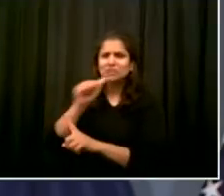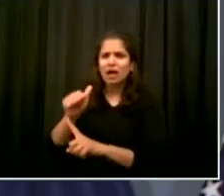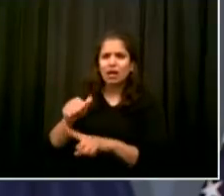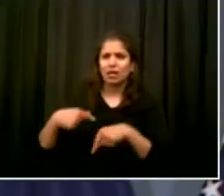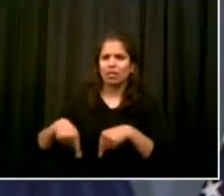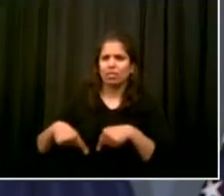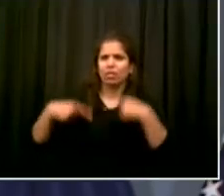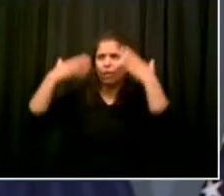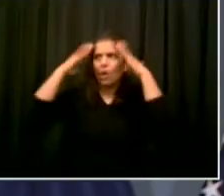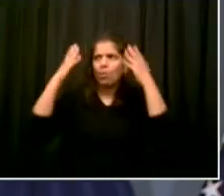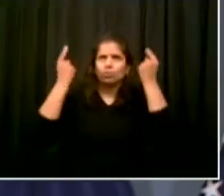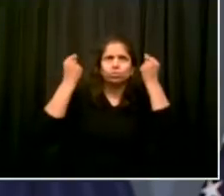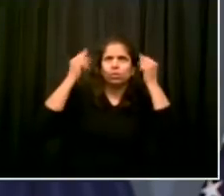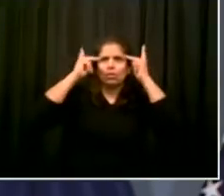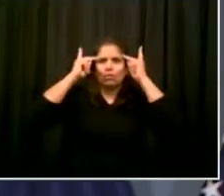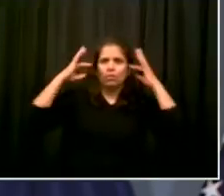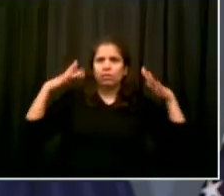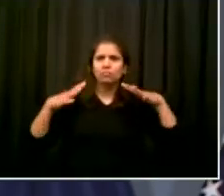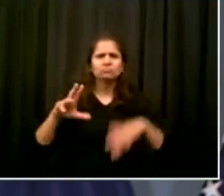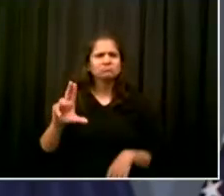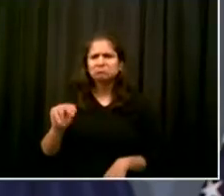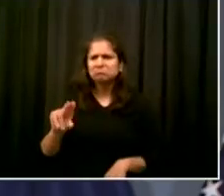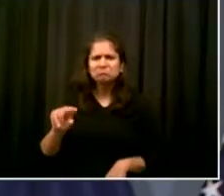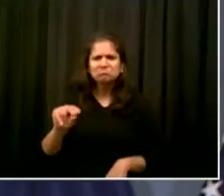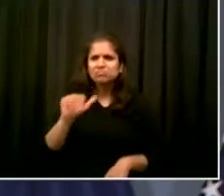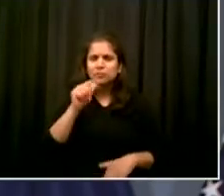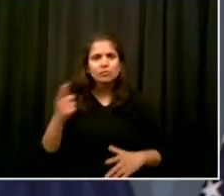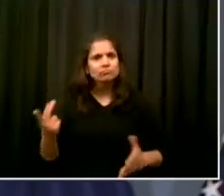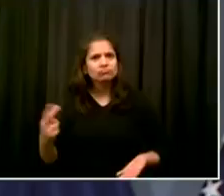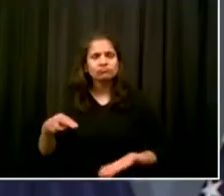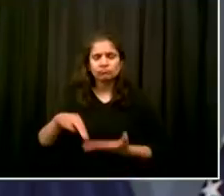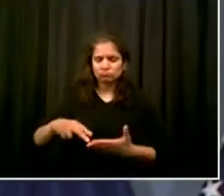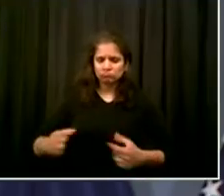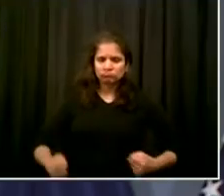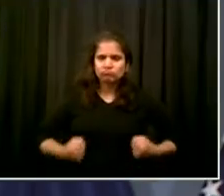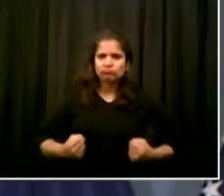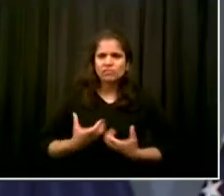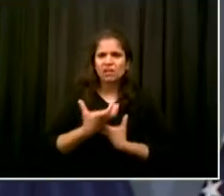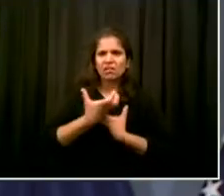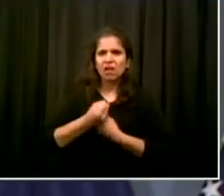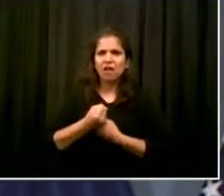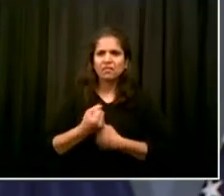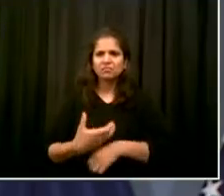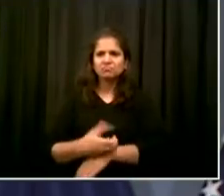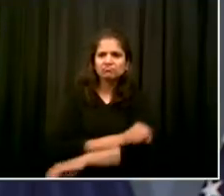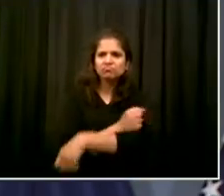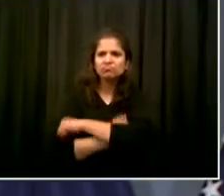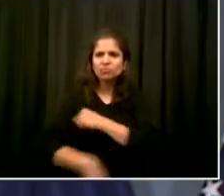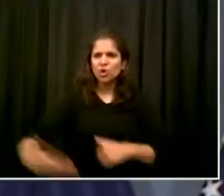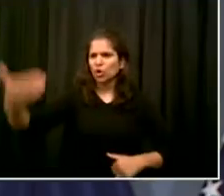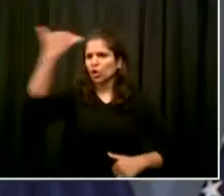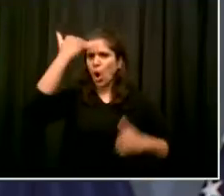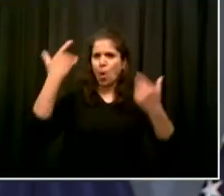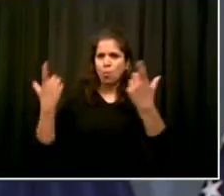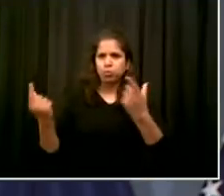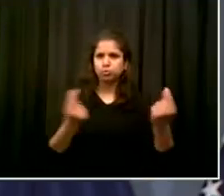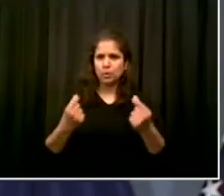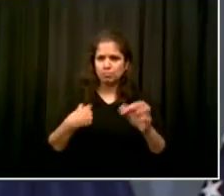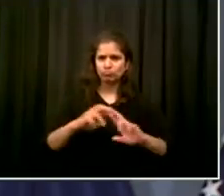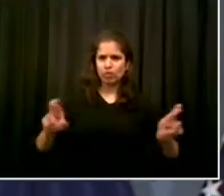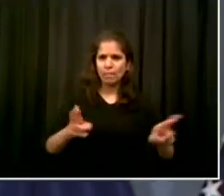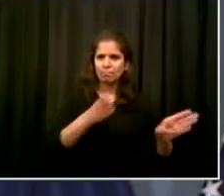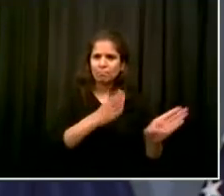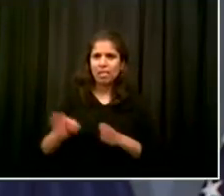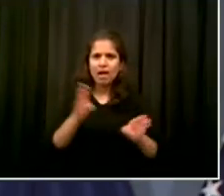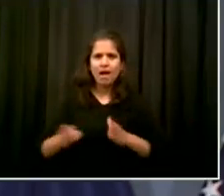amazing example of people taking ownership of their own community. This is the way forward. I'm going to keep saying it. This is the future. It's not something